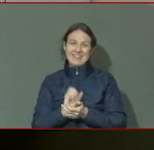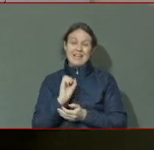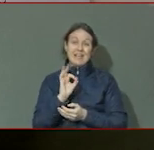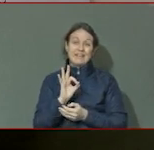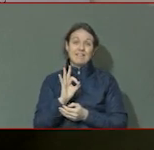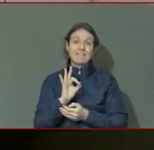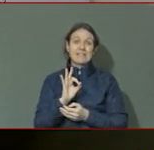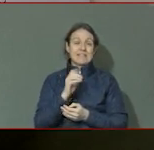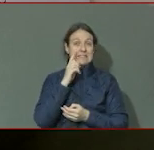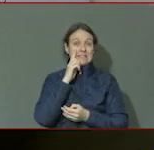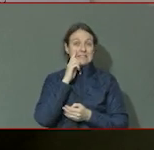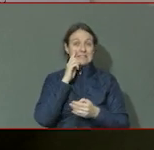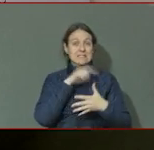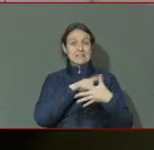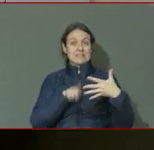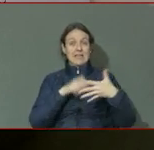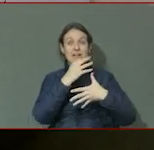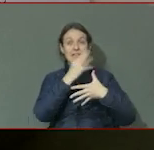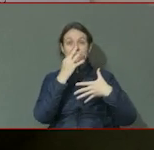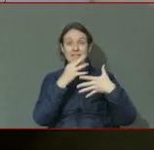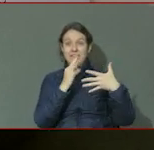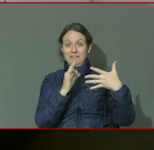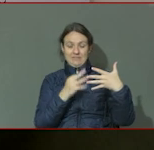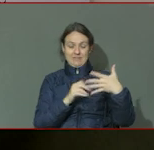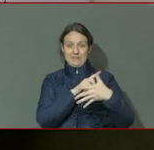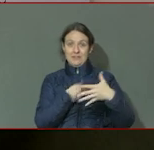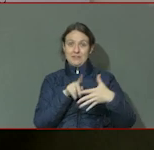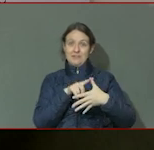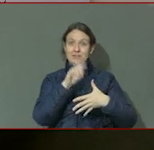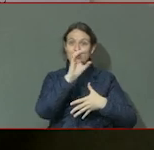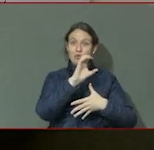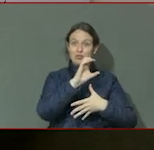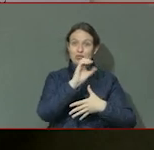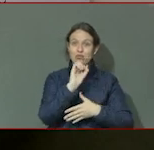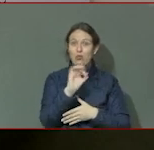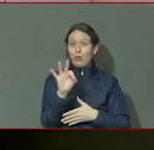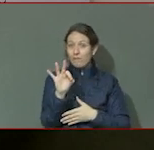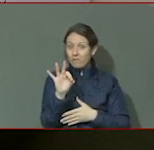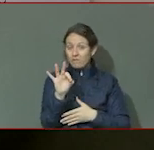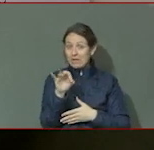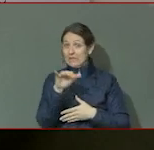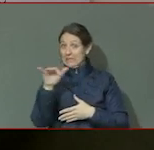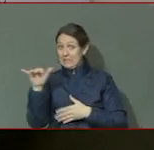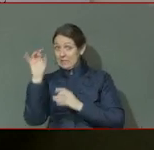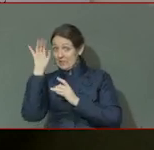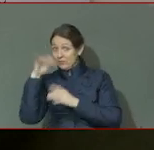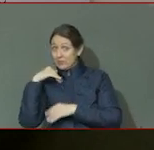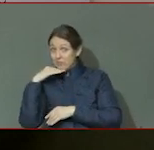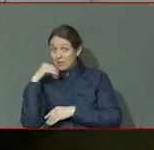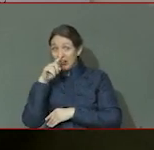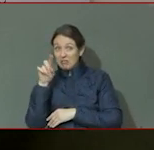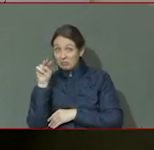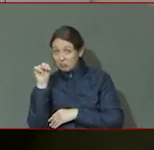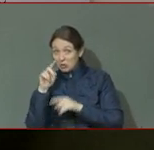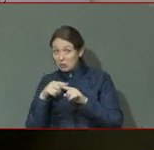factor, now there's 5 factors. Concentration of, you must tell me what, zinc or